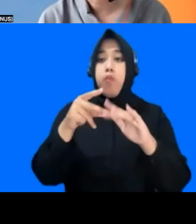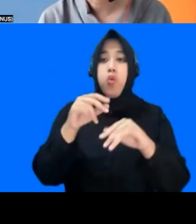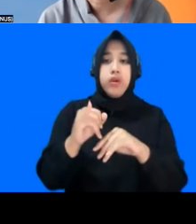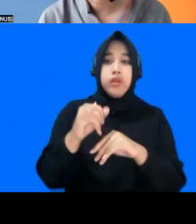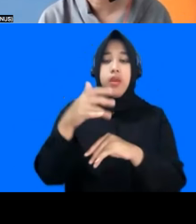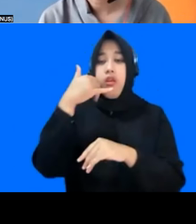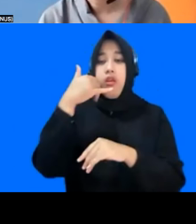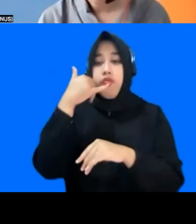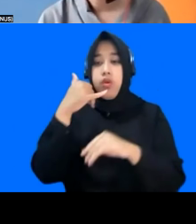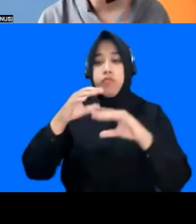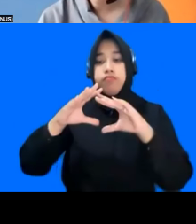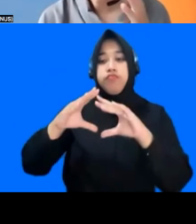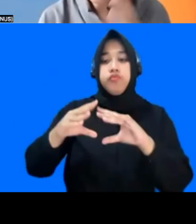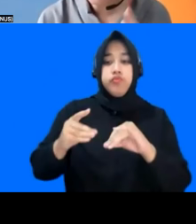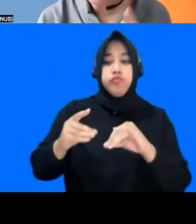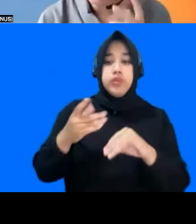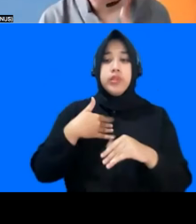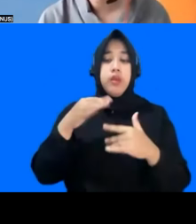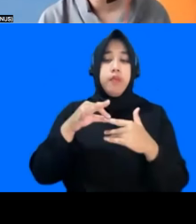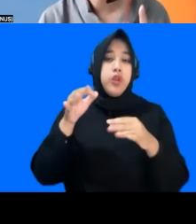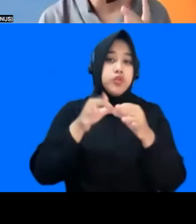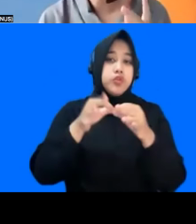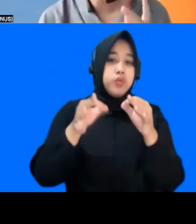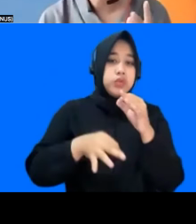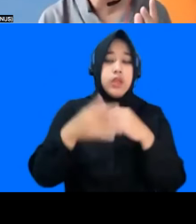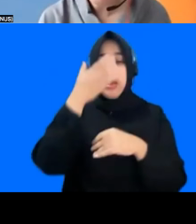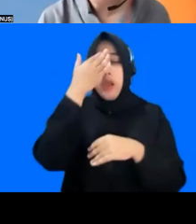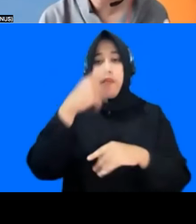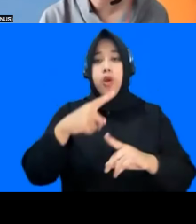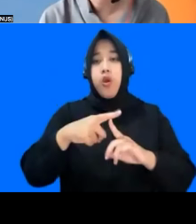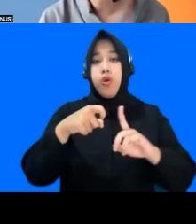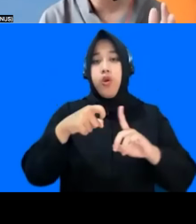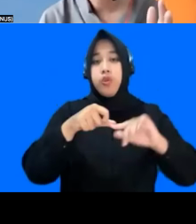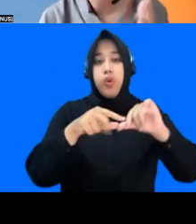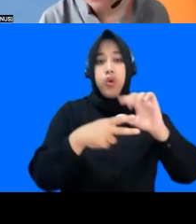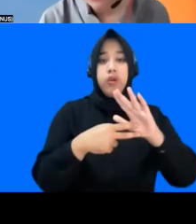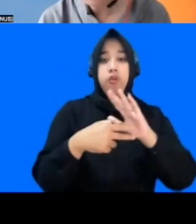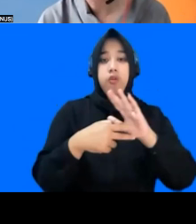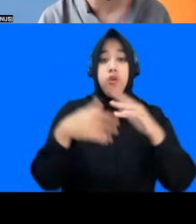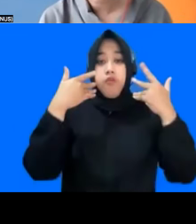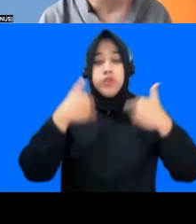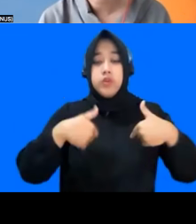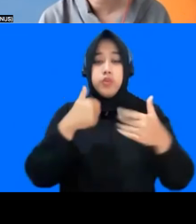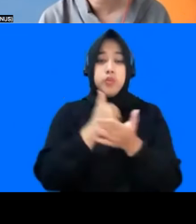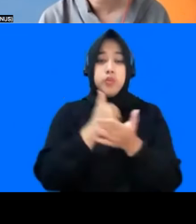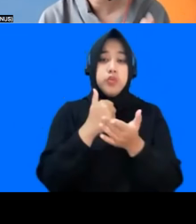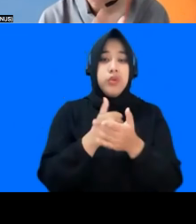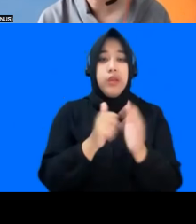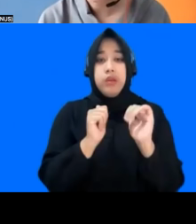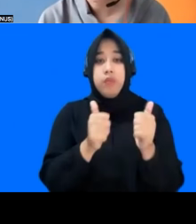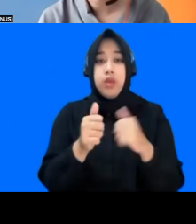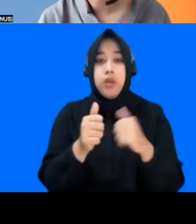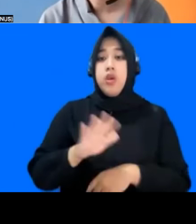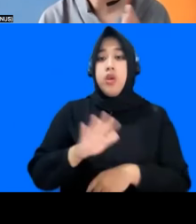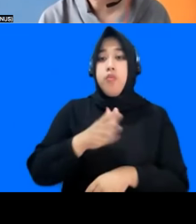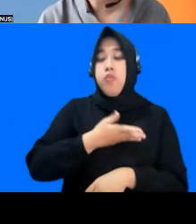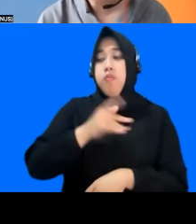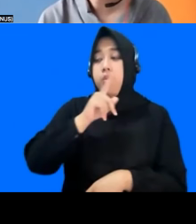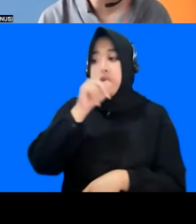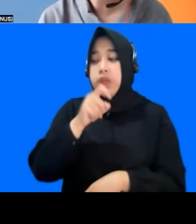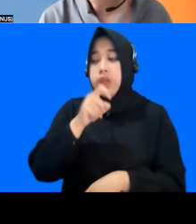best answer to them. We are yet to ask a question about the minority of the group, of the population. There